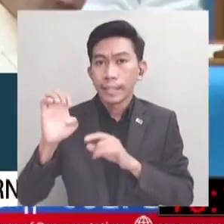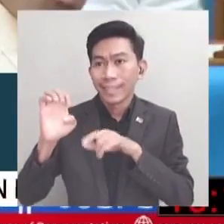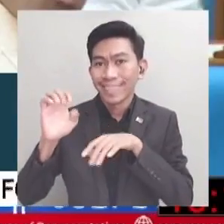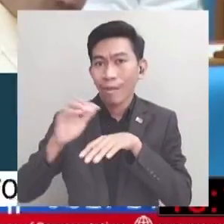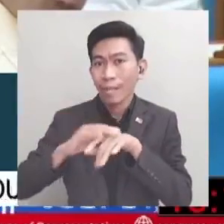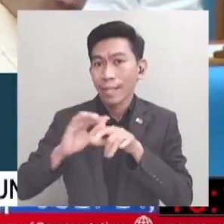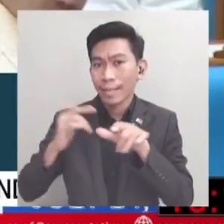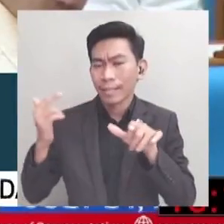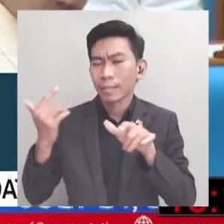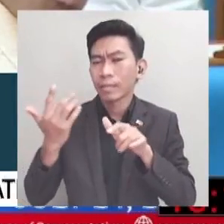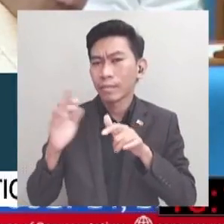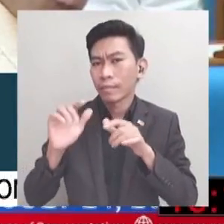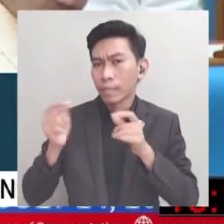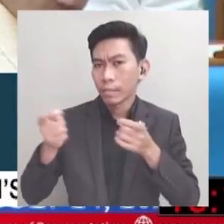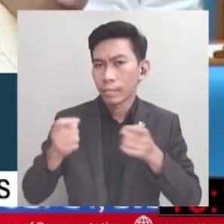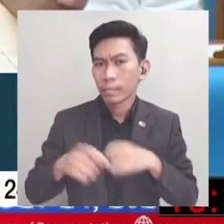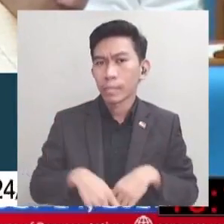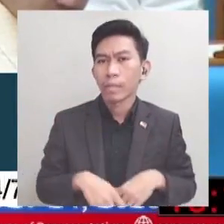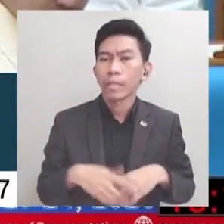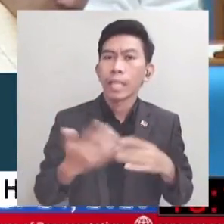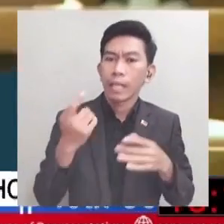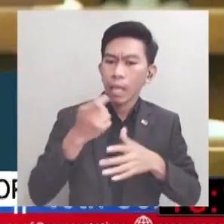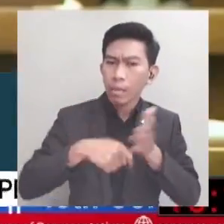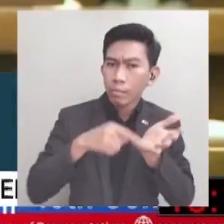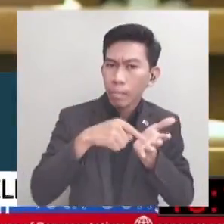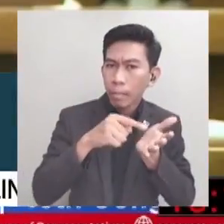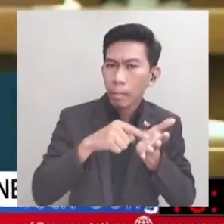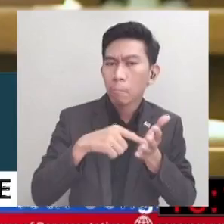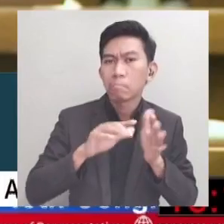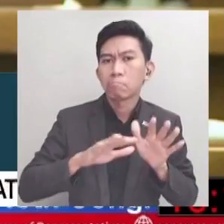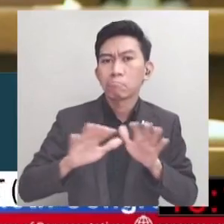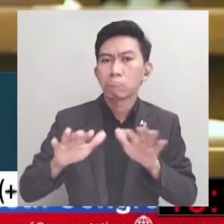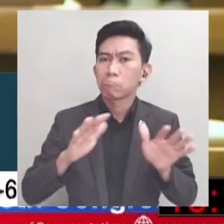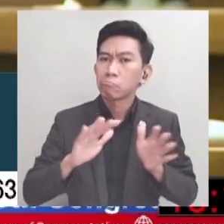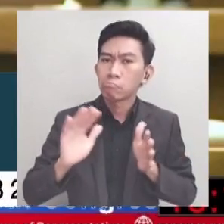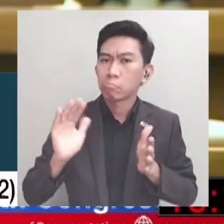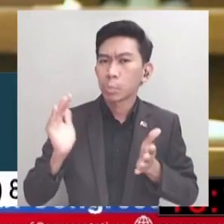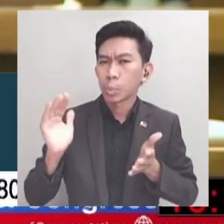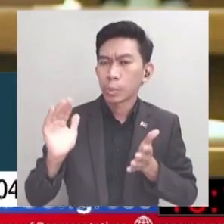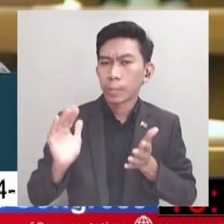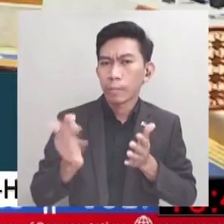taxes, the National Government Right-Sizing Program, the Unified System